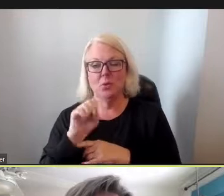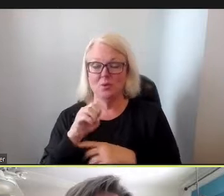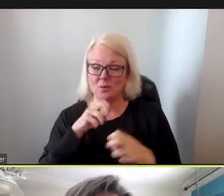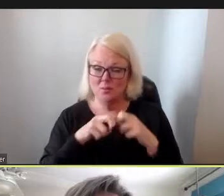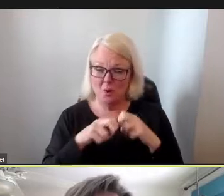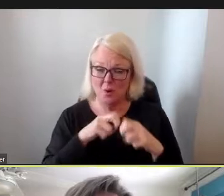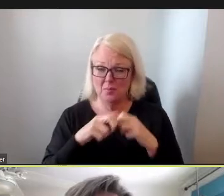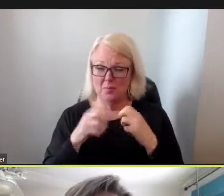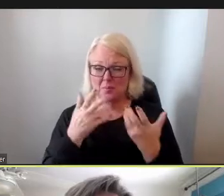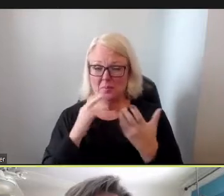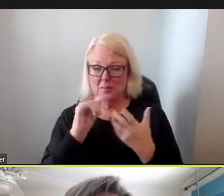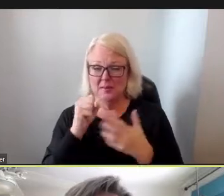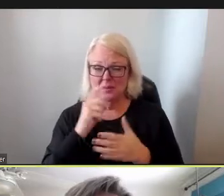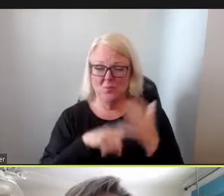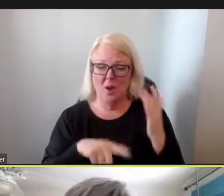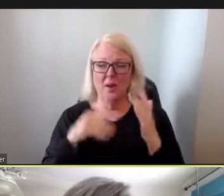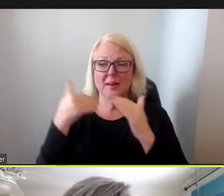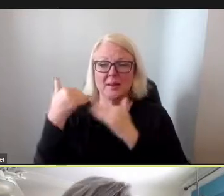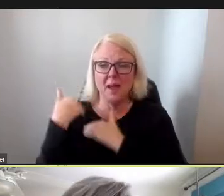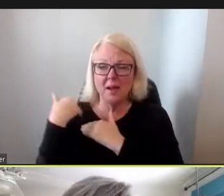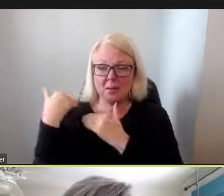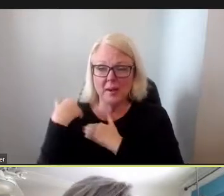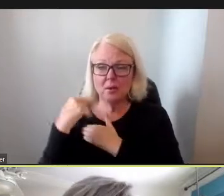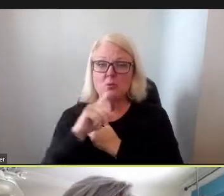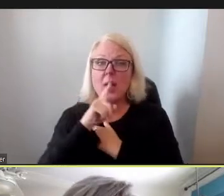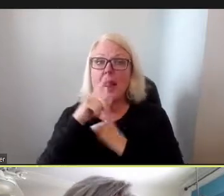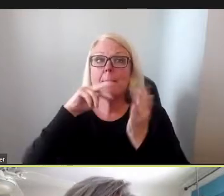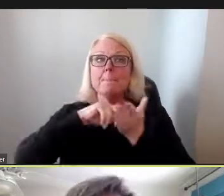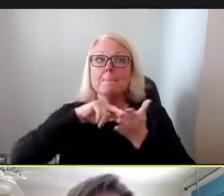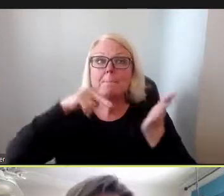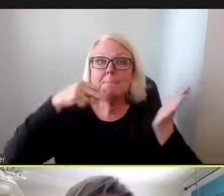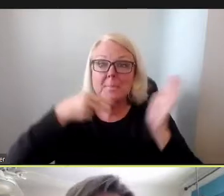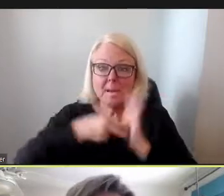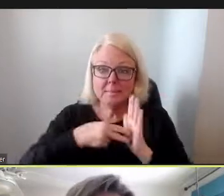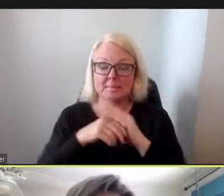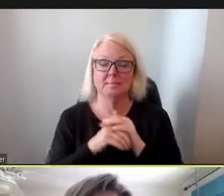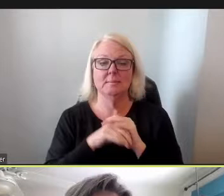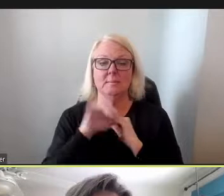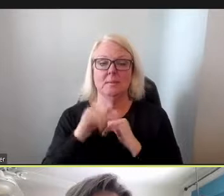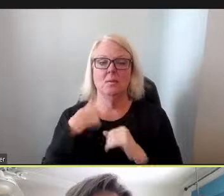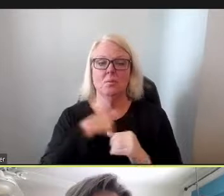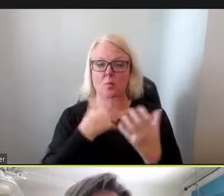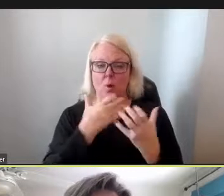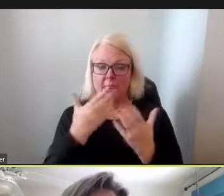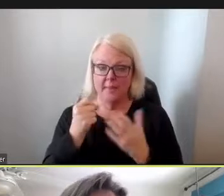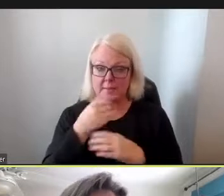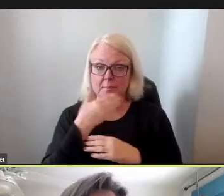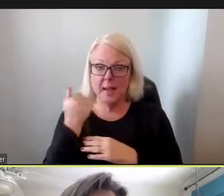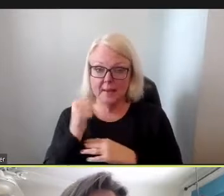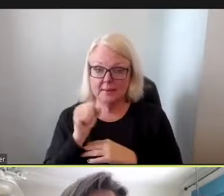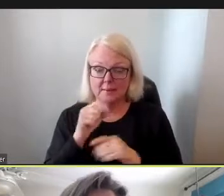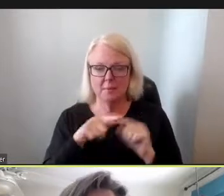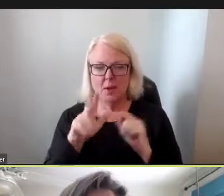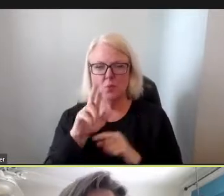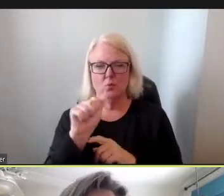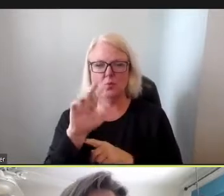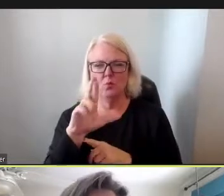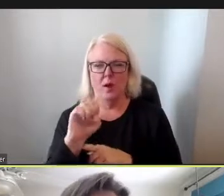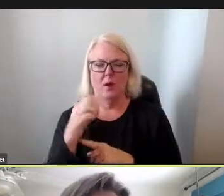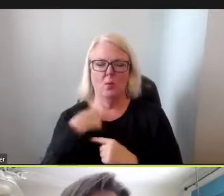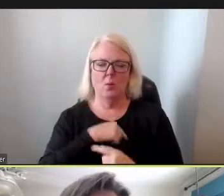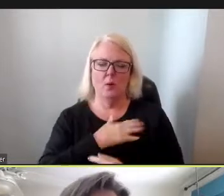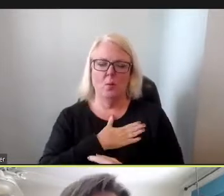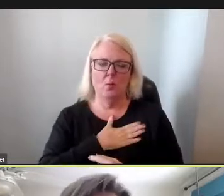problem is what accountability really means. We want things to be better, but rarely are we willing